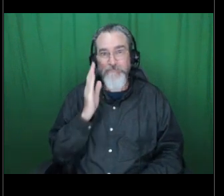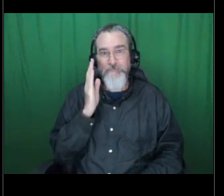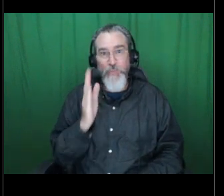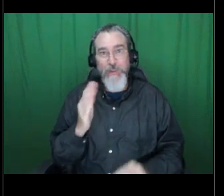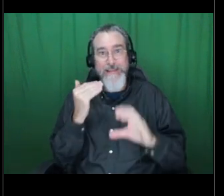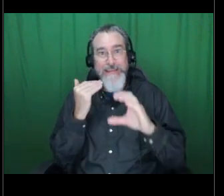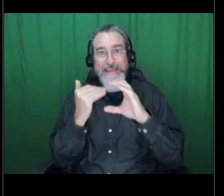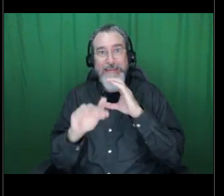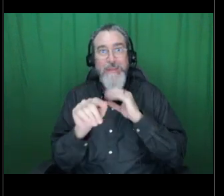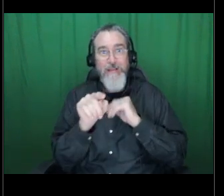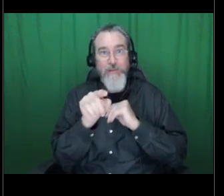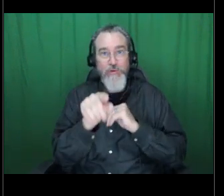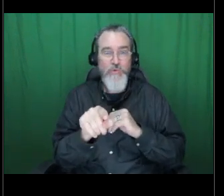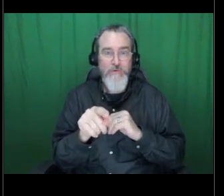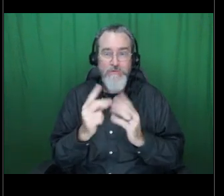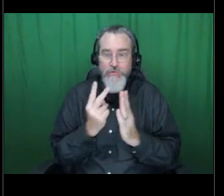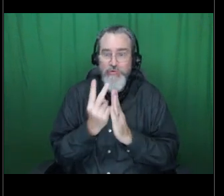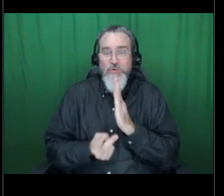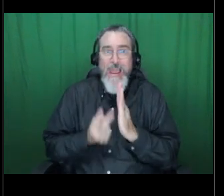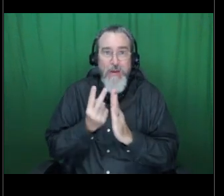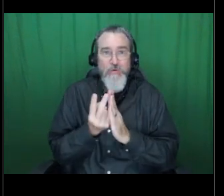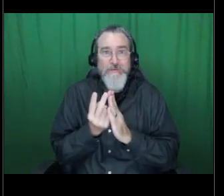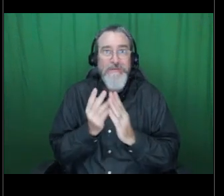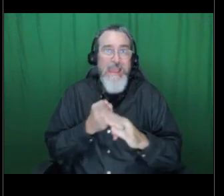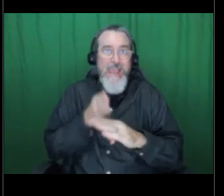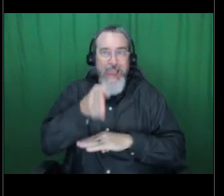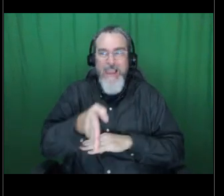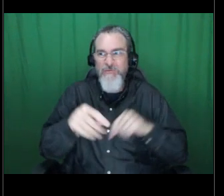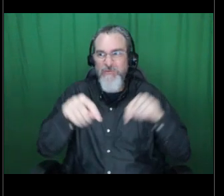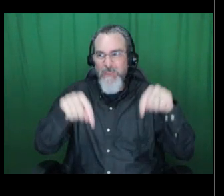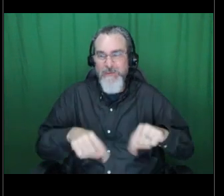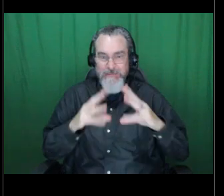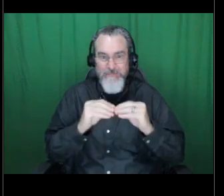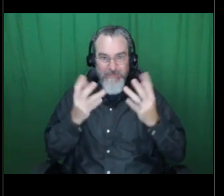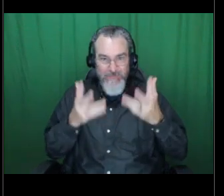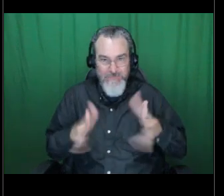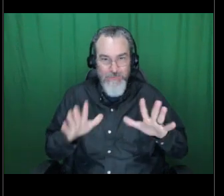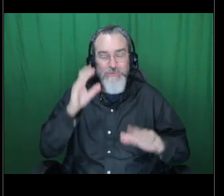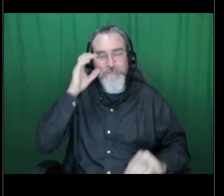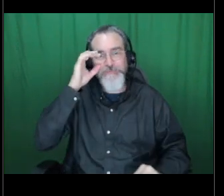participants 2 hours after the end of the webinar.